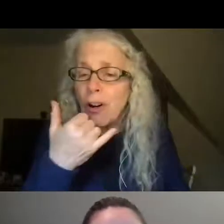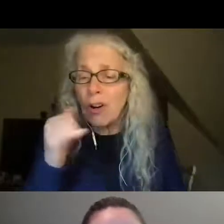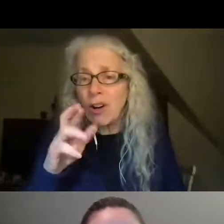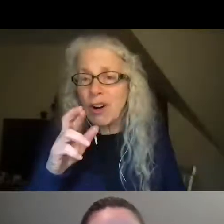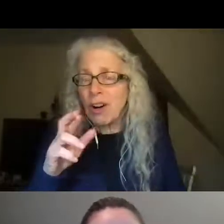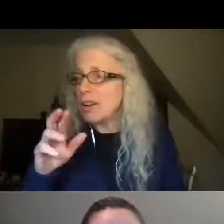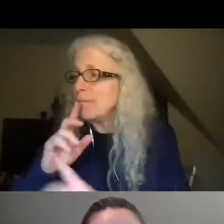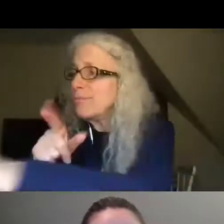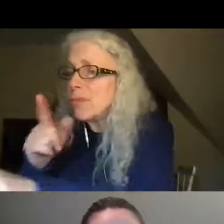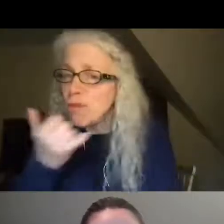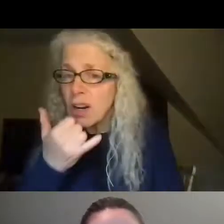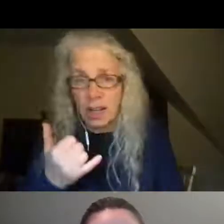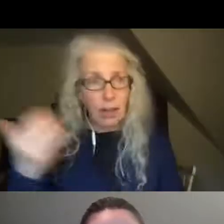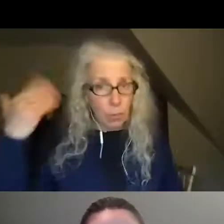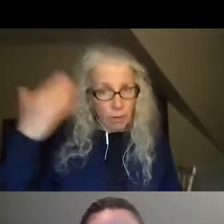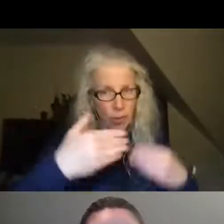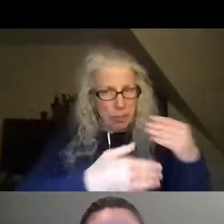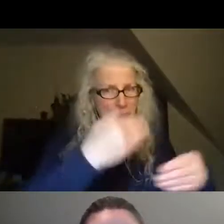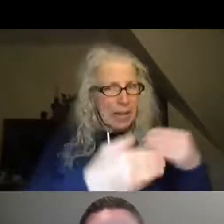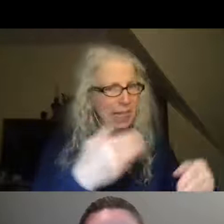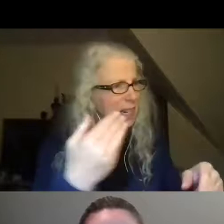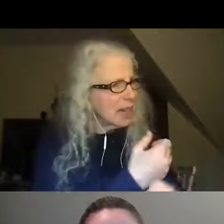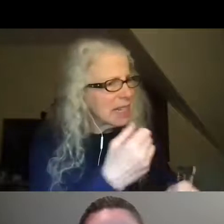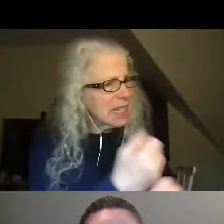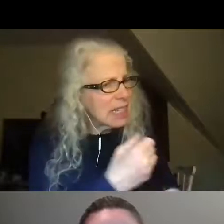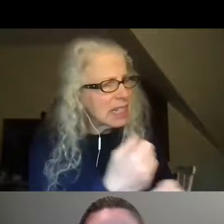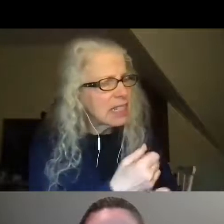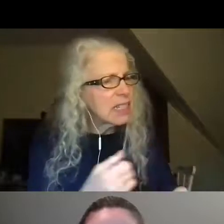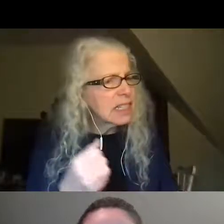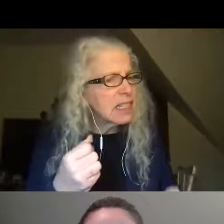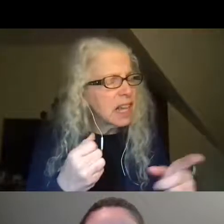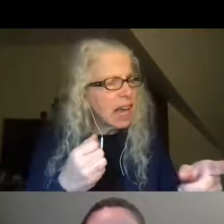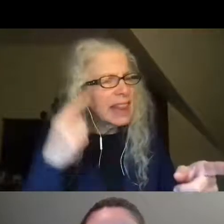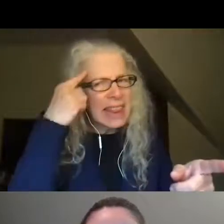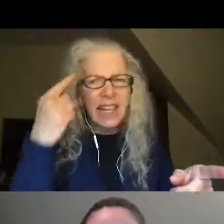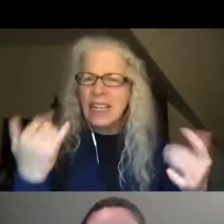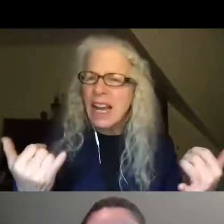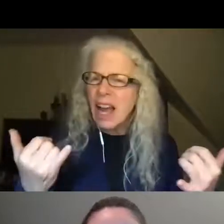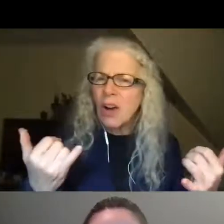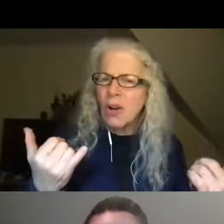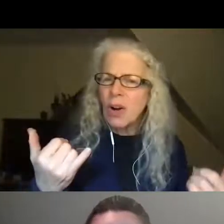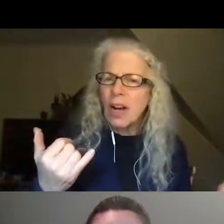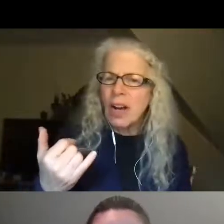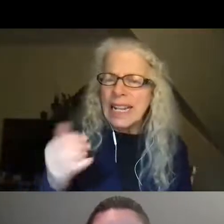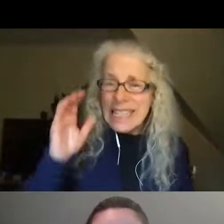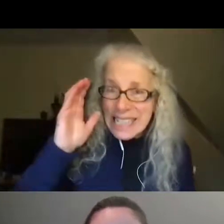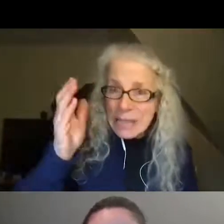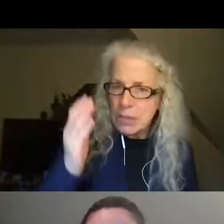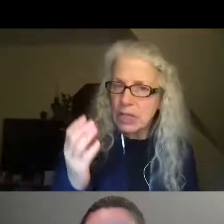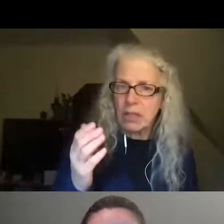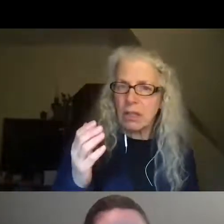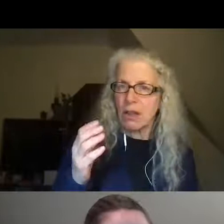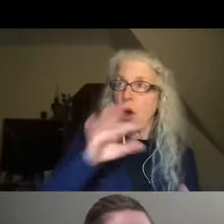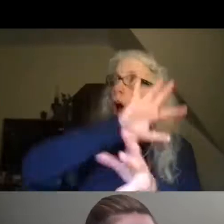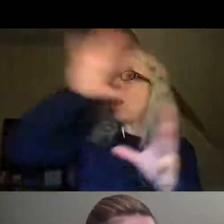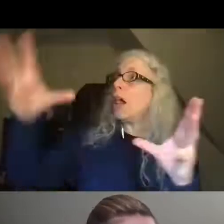believe Bethany did the math on it though, and we're still at 1% of human error or less, which is really